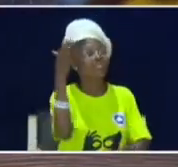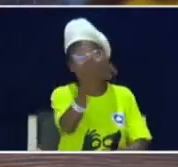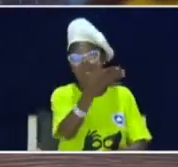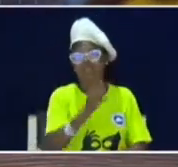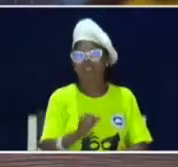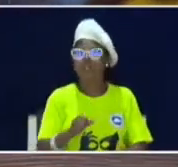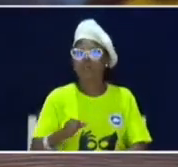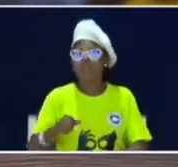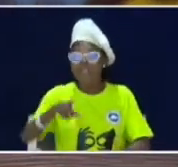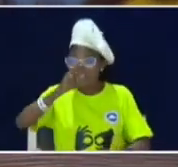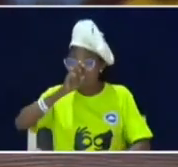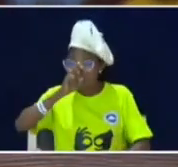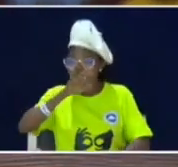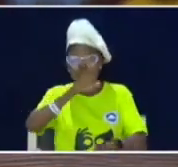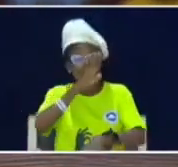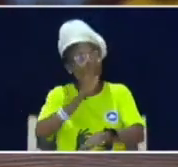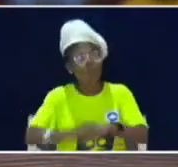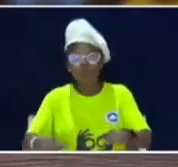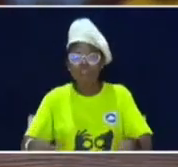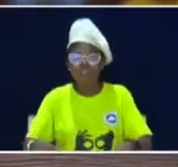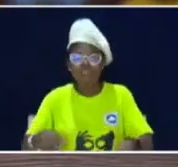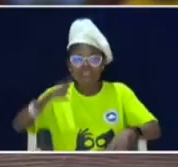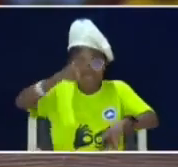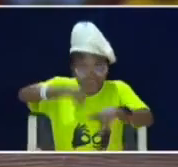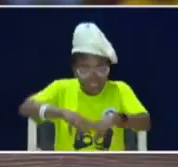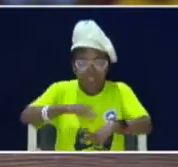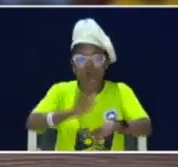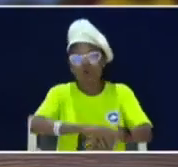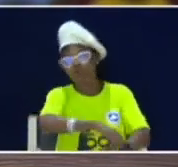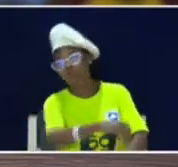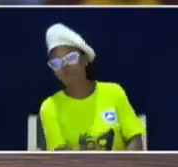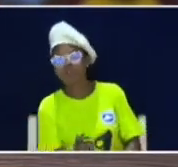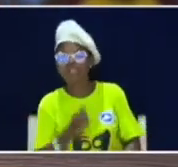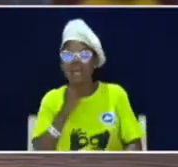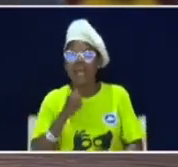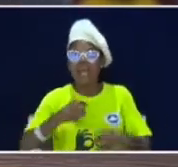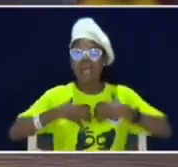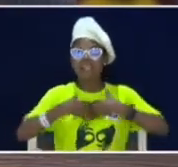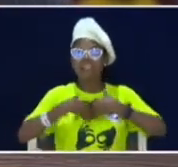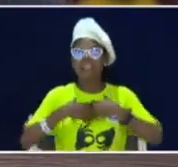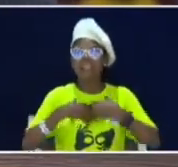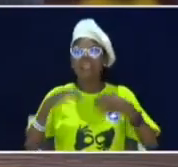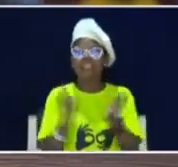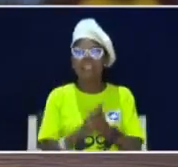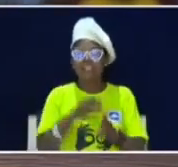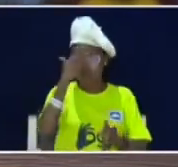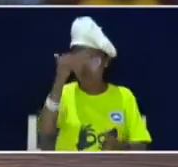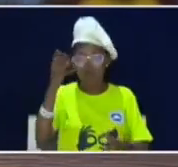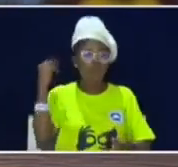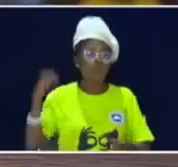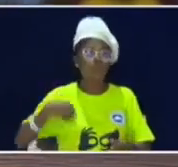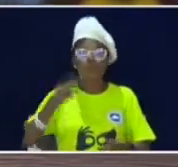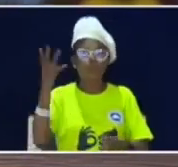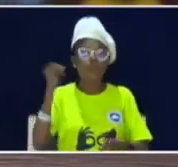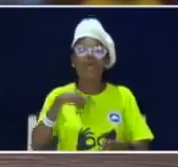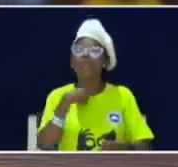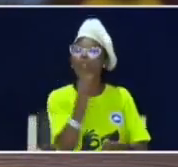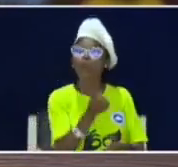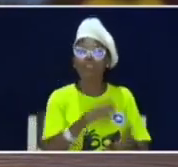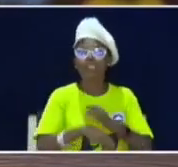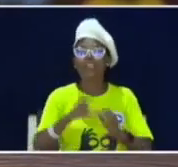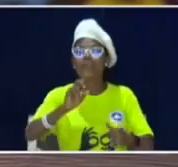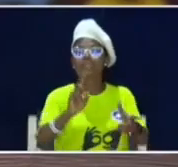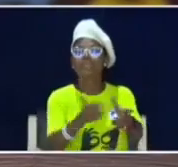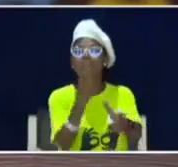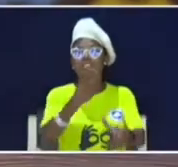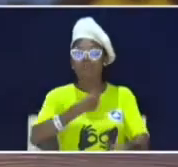don't feed on dead animals. Much wonder what the Bible tells us in 1 Peter chapter 2 and verse 2. That